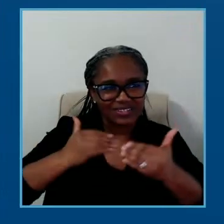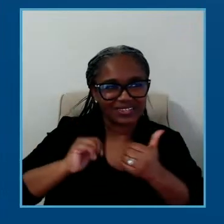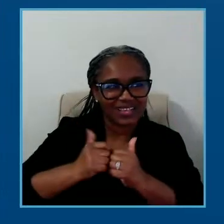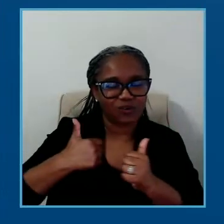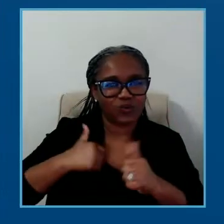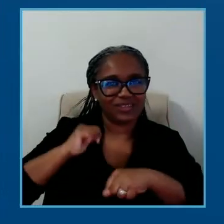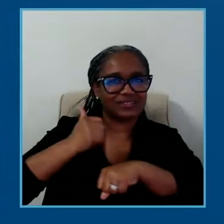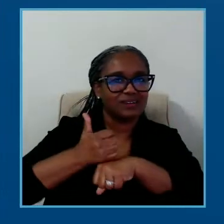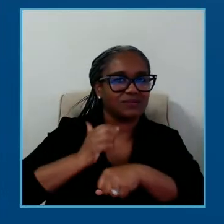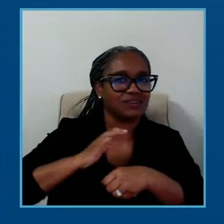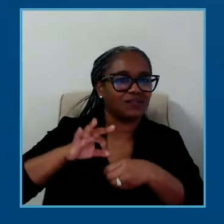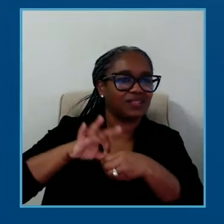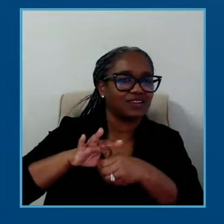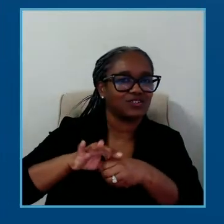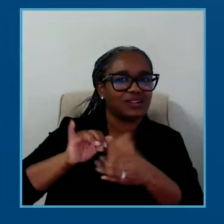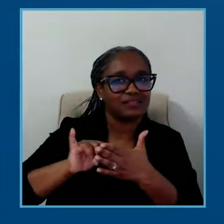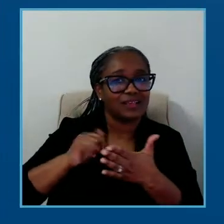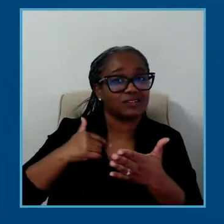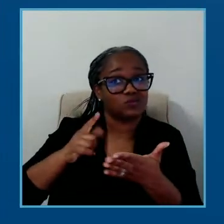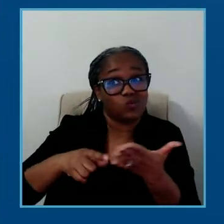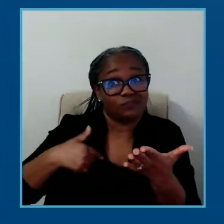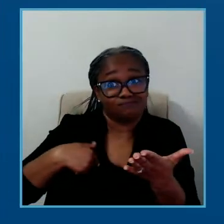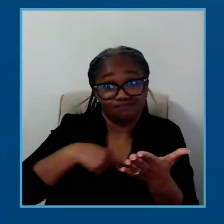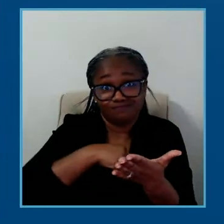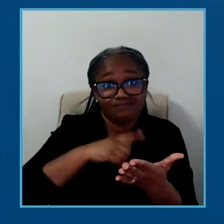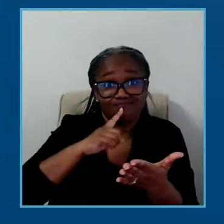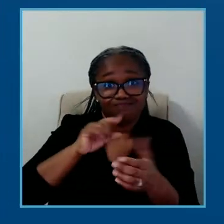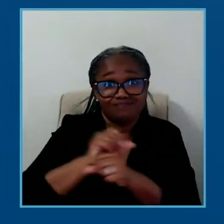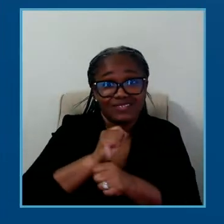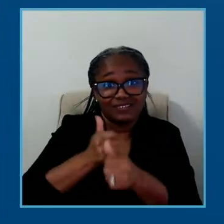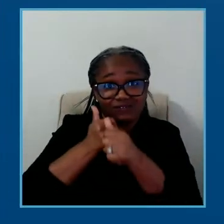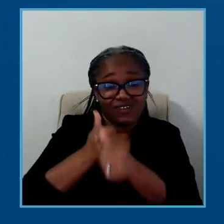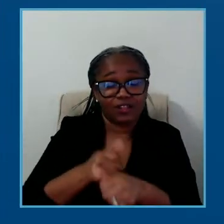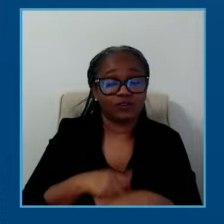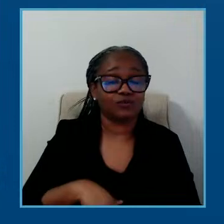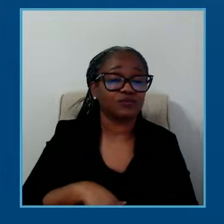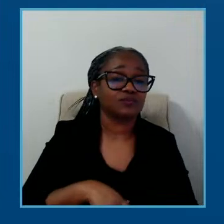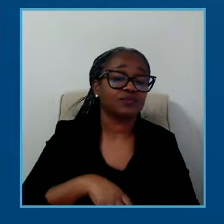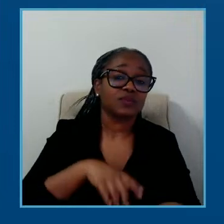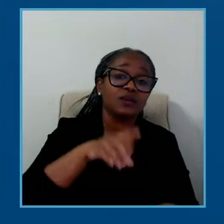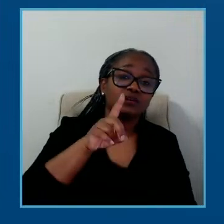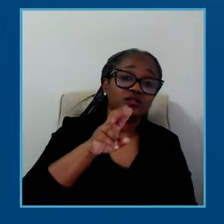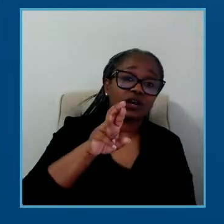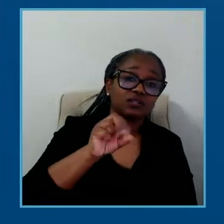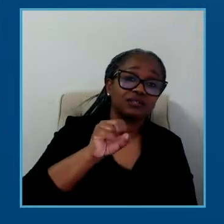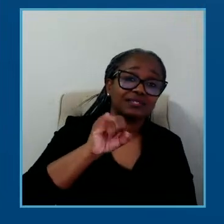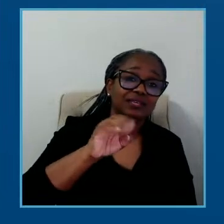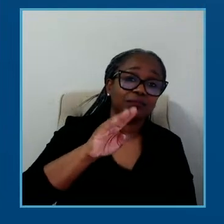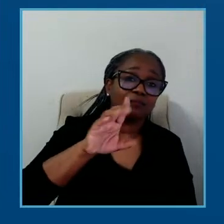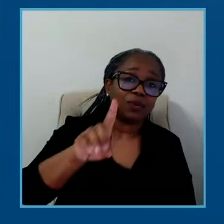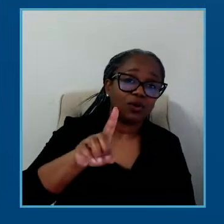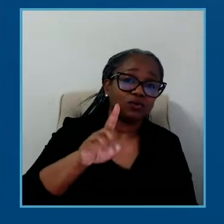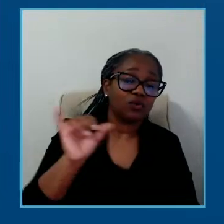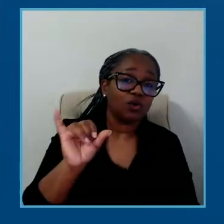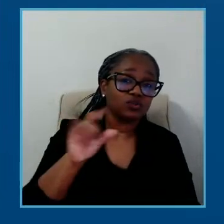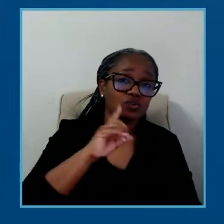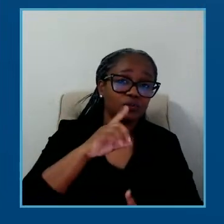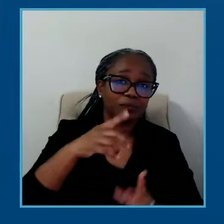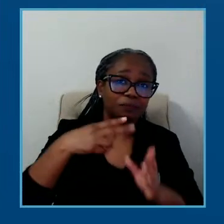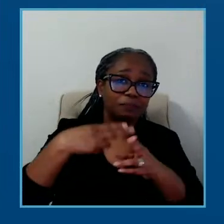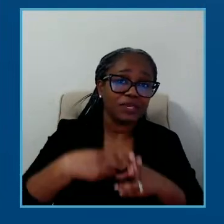ones that we followed here. Dr. Siebold also points to Rule 4633